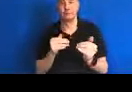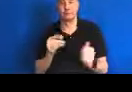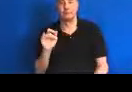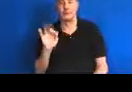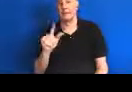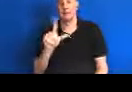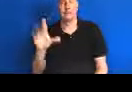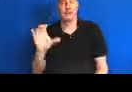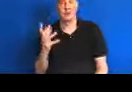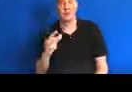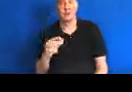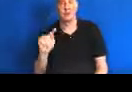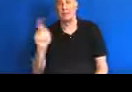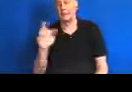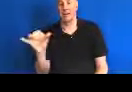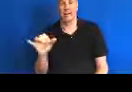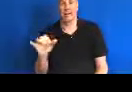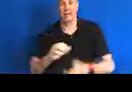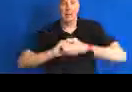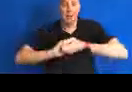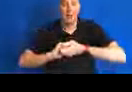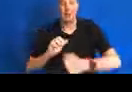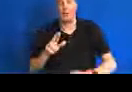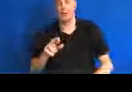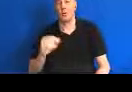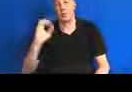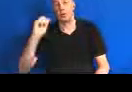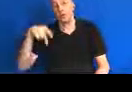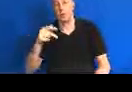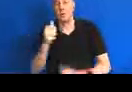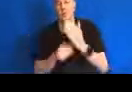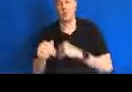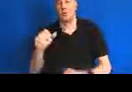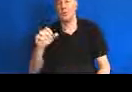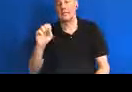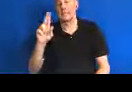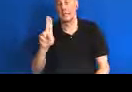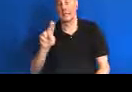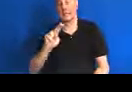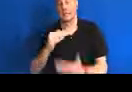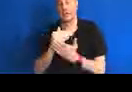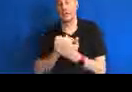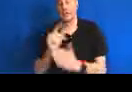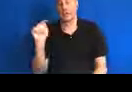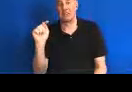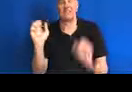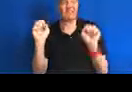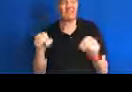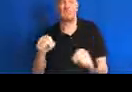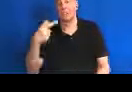as partnerships, if LLCs want to be taxed as a corporation or subchapter T, they can. So Greg is going to talk about